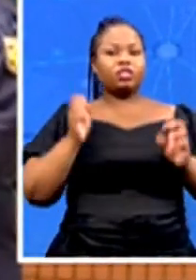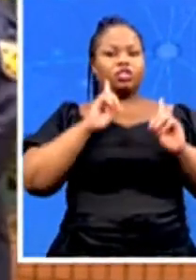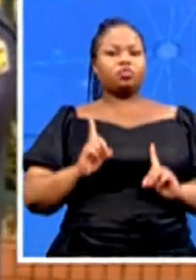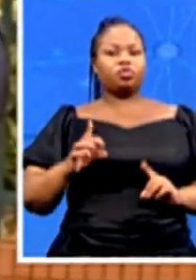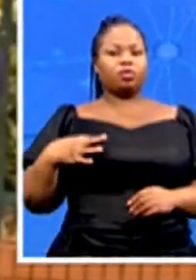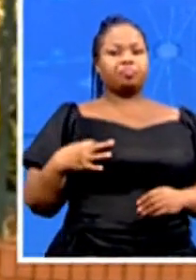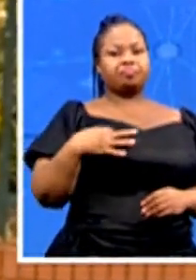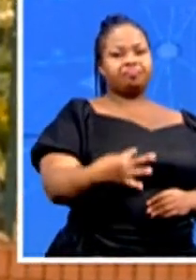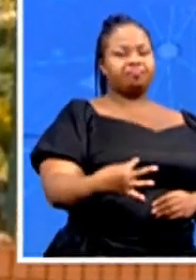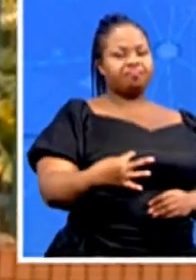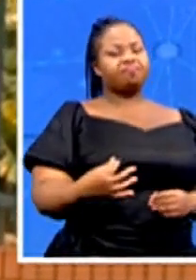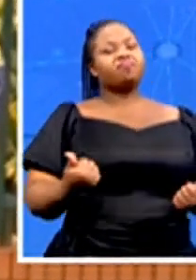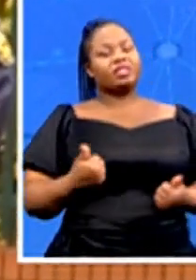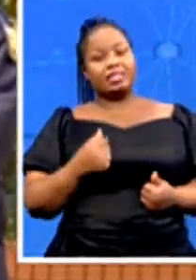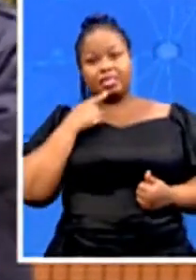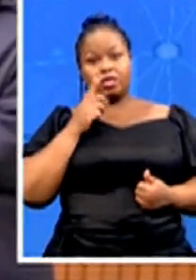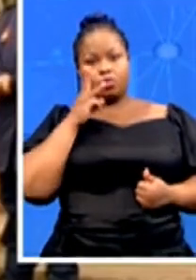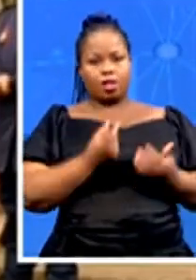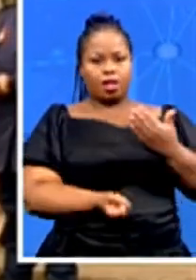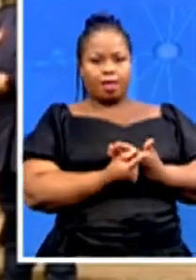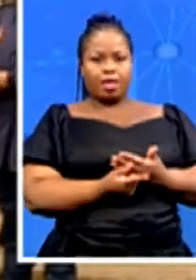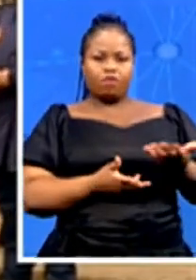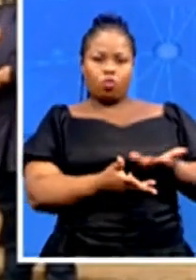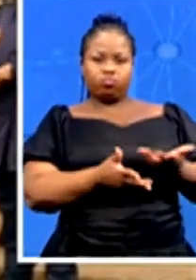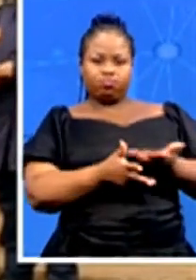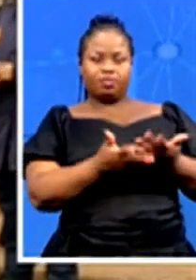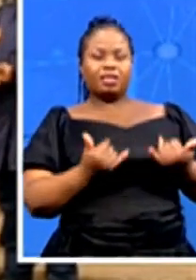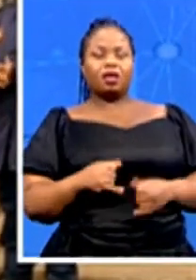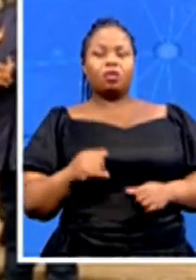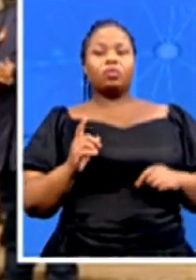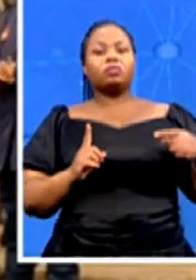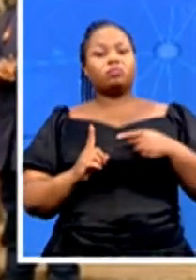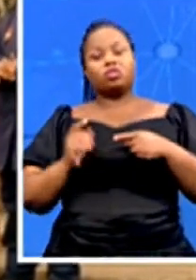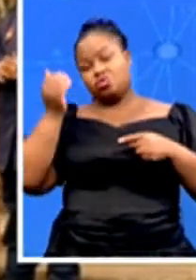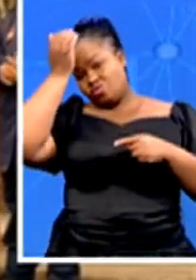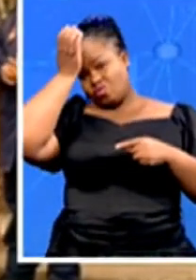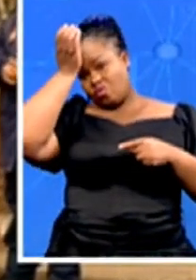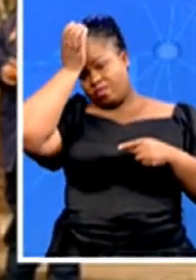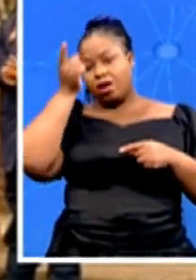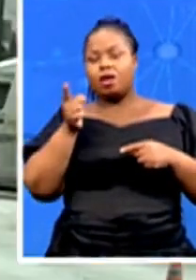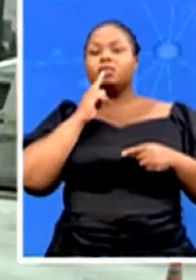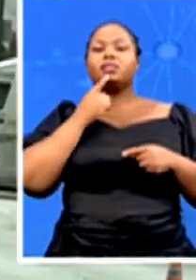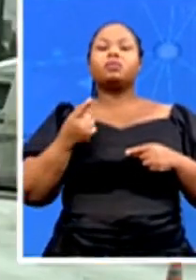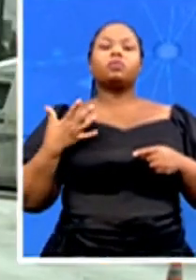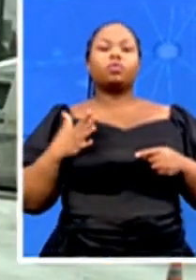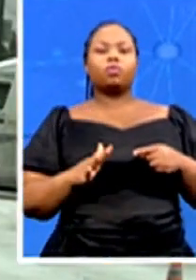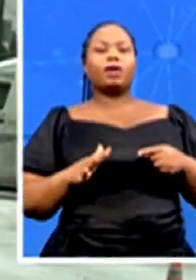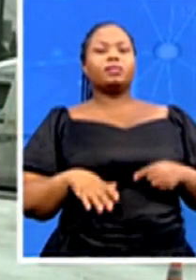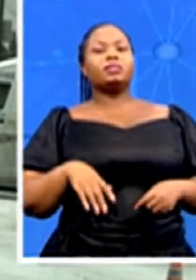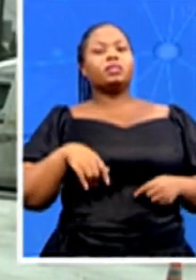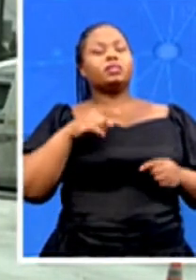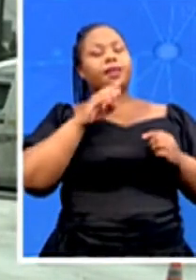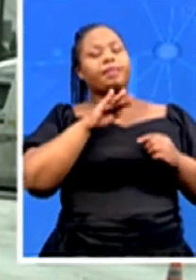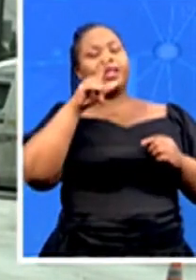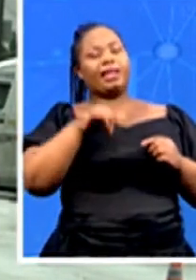be heard, and that is, of course, former President Jacob Zuma, who wants State Prosecutor Advocate Billy Downer to be recused from the